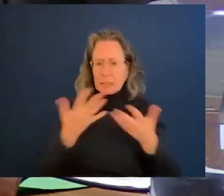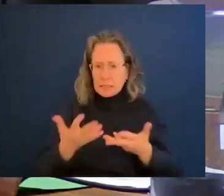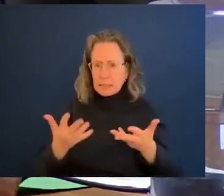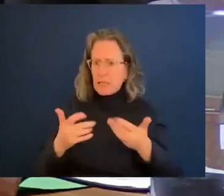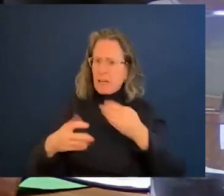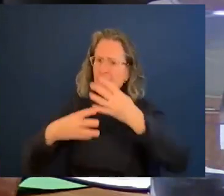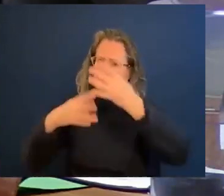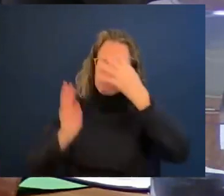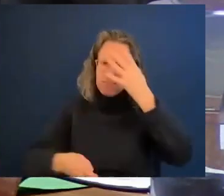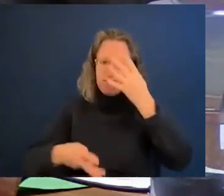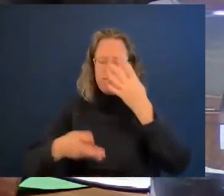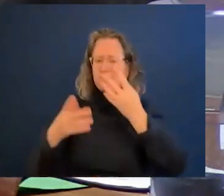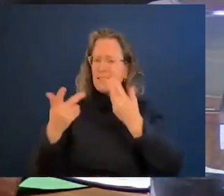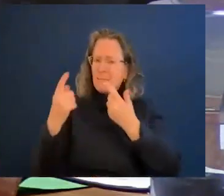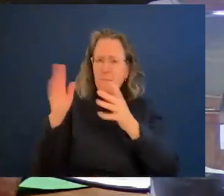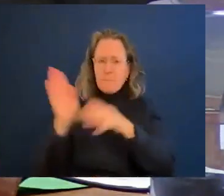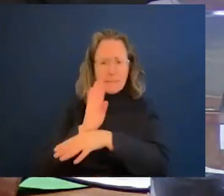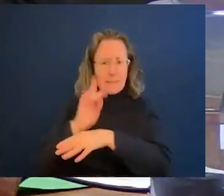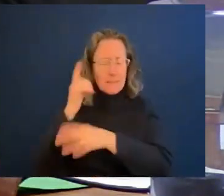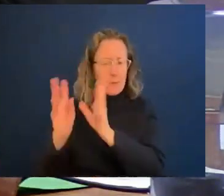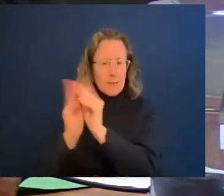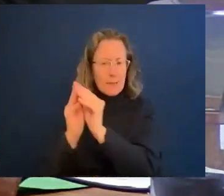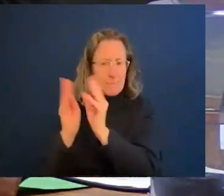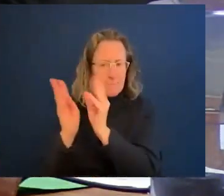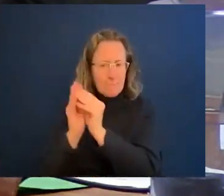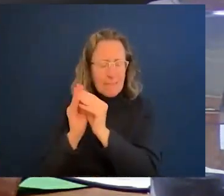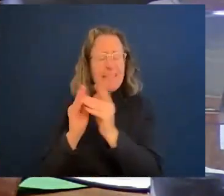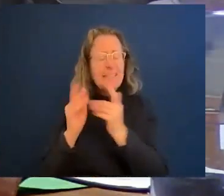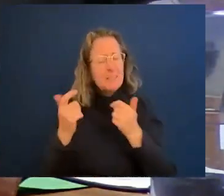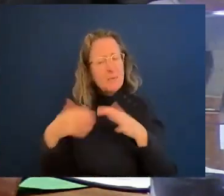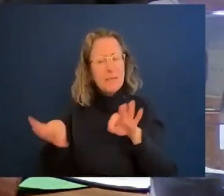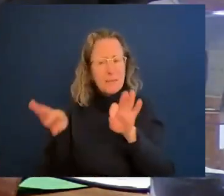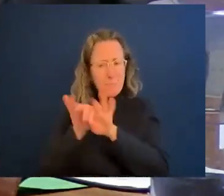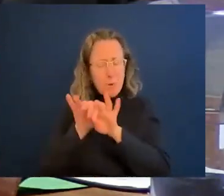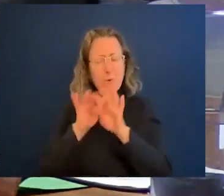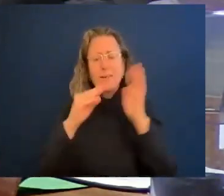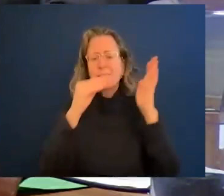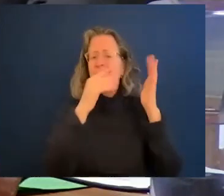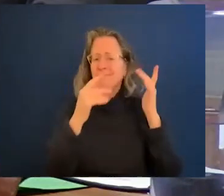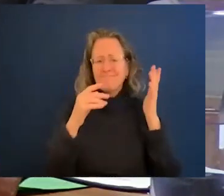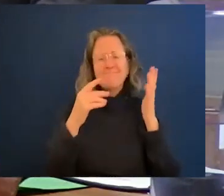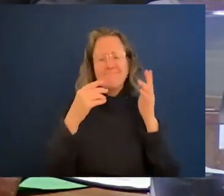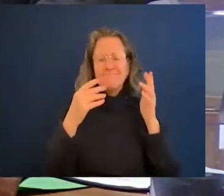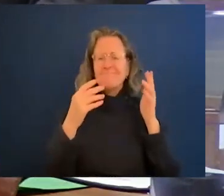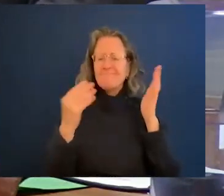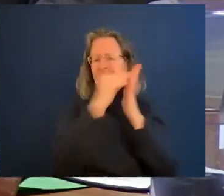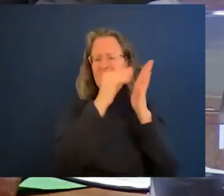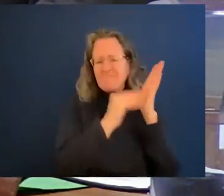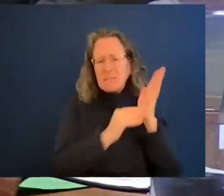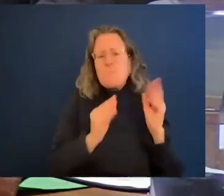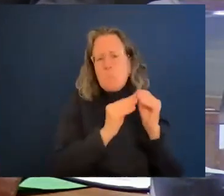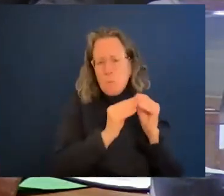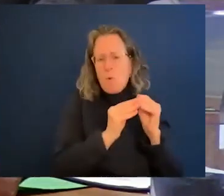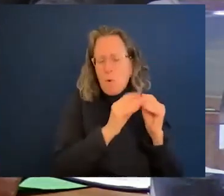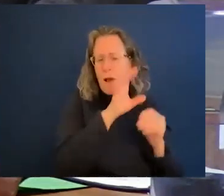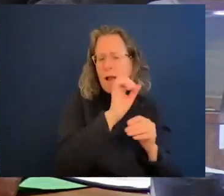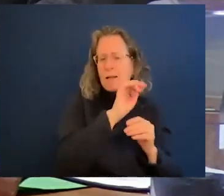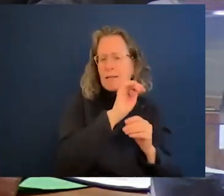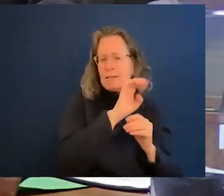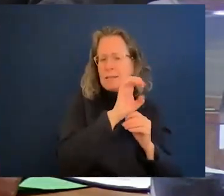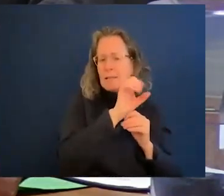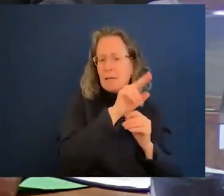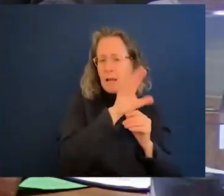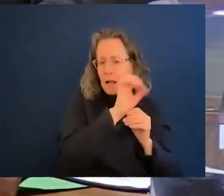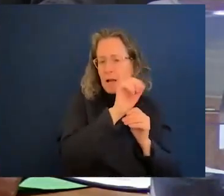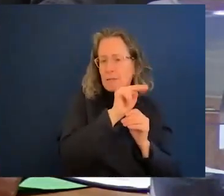we definitely don't want to make a habit of putting either the monthly financial report or the EMS update on the consent agenda in the future but we